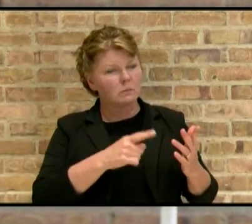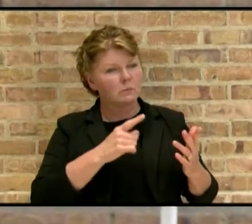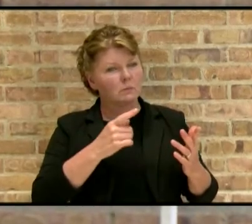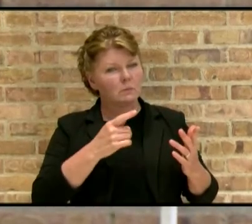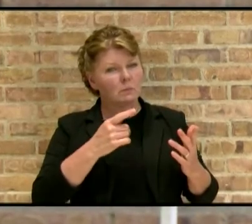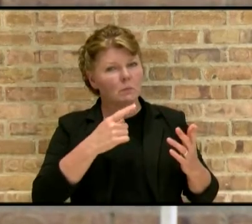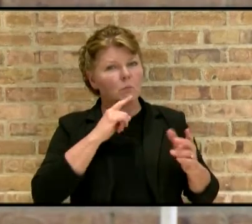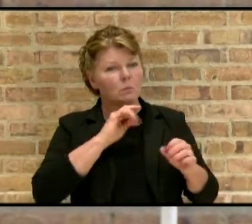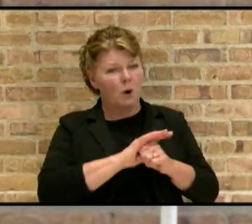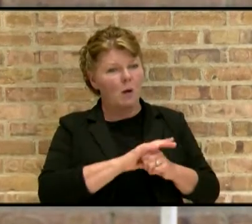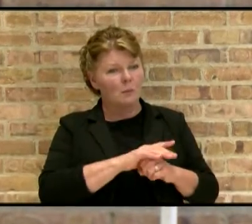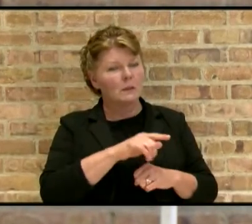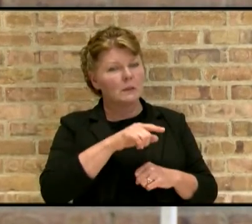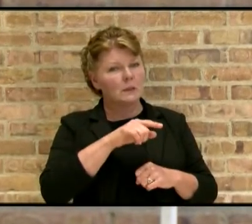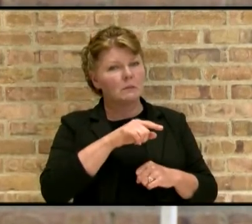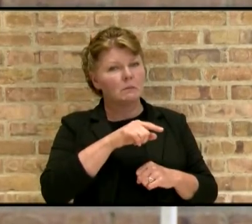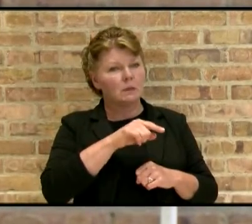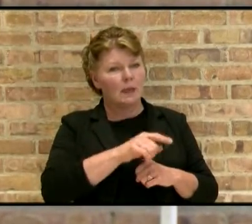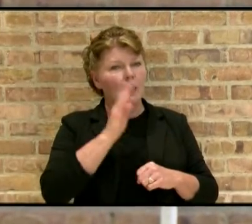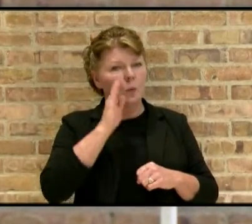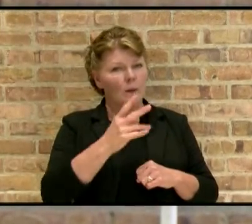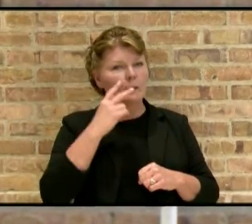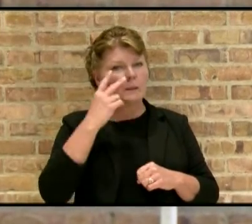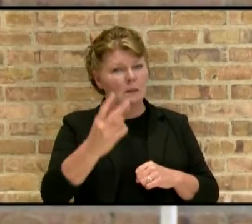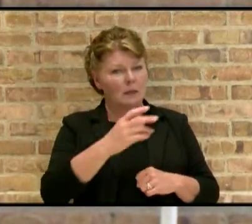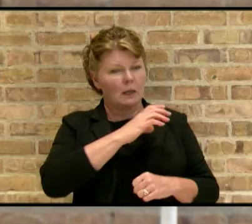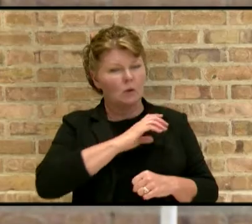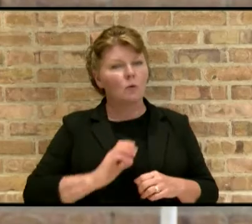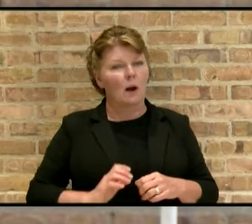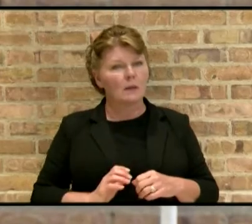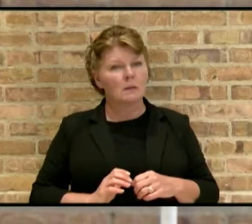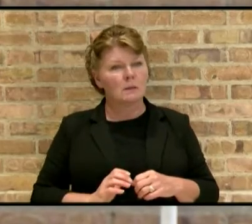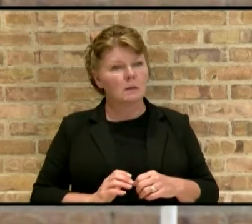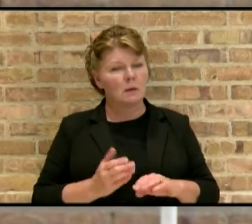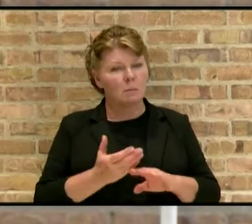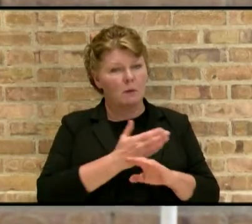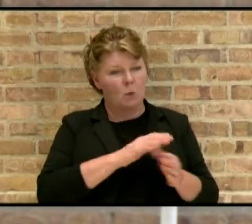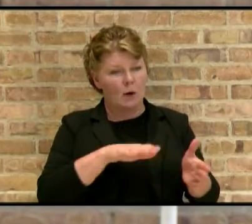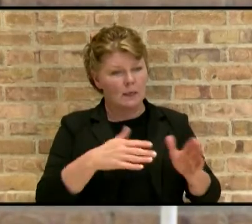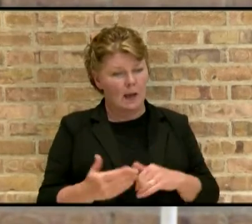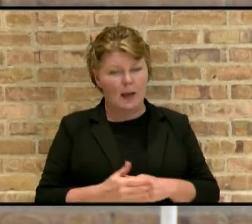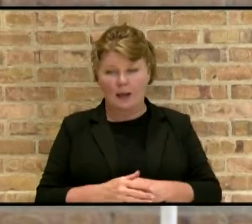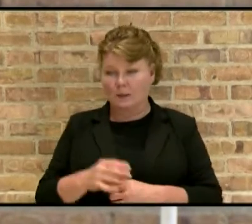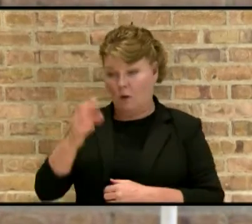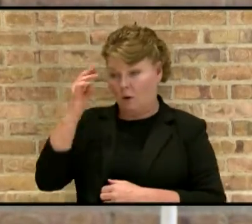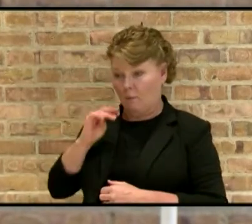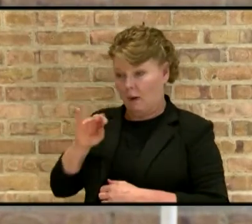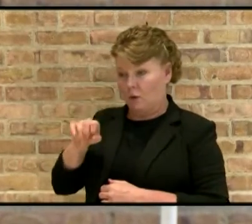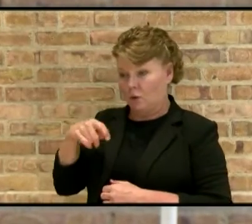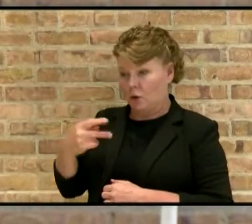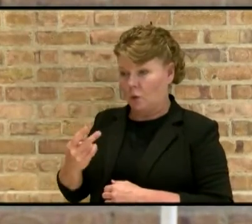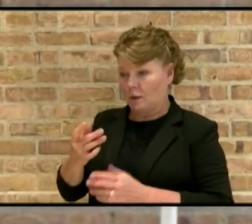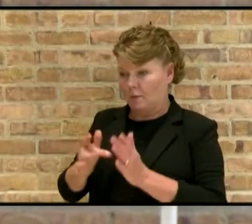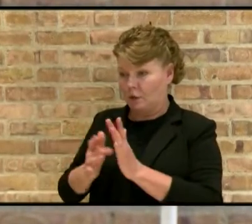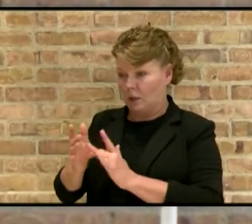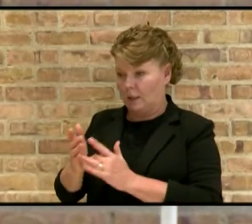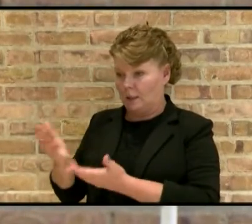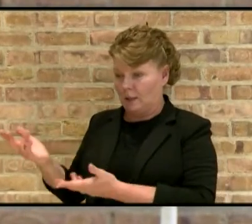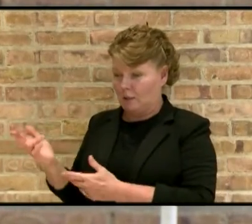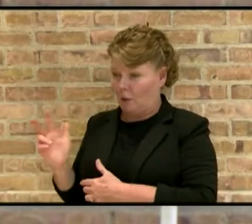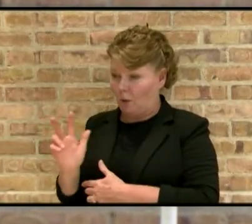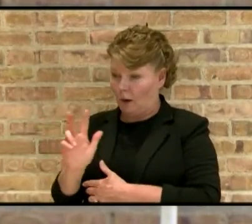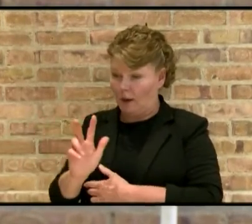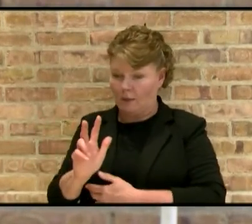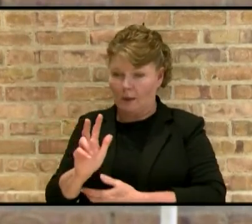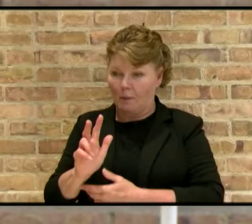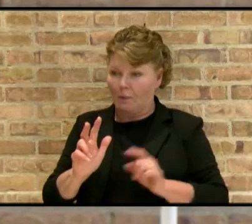die before he saw the promised Christ, the Messiah. And when Mary and Joseph brought Jesus into the temple, Simeon